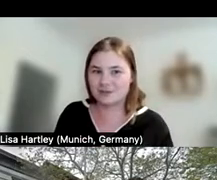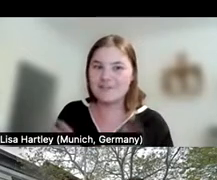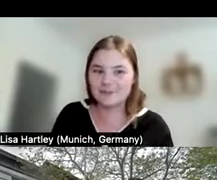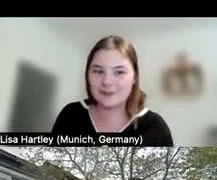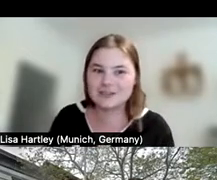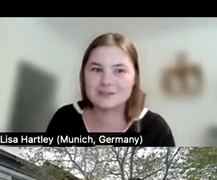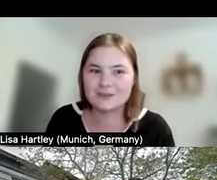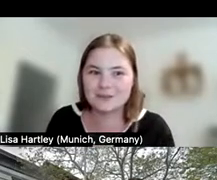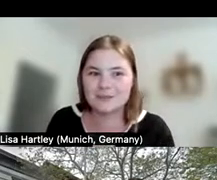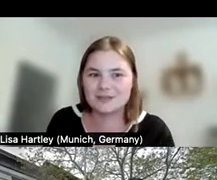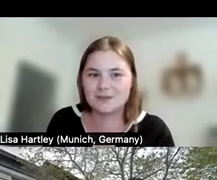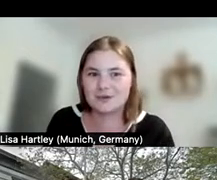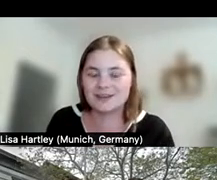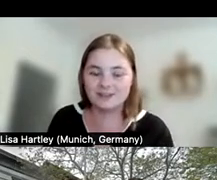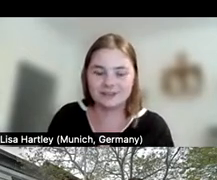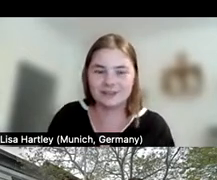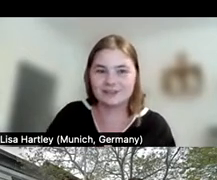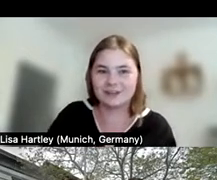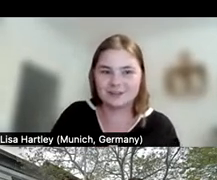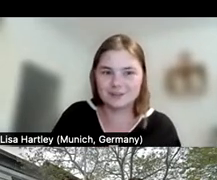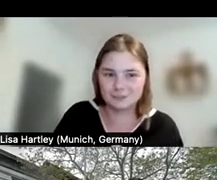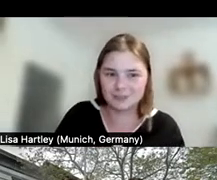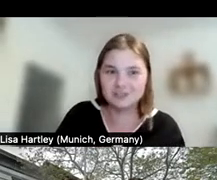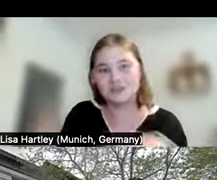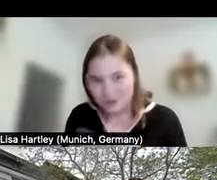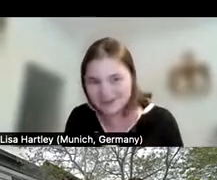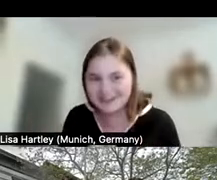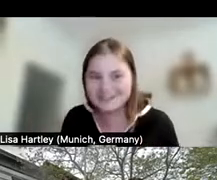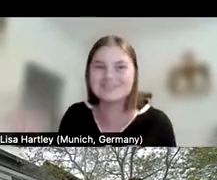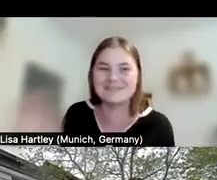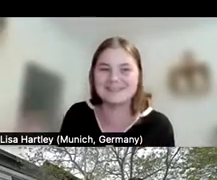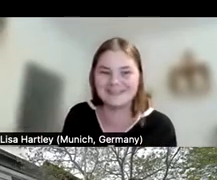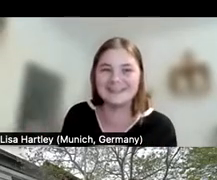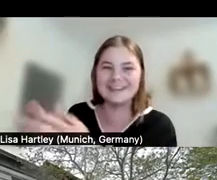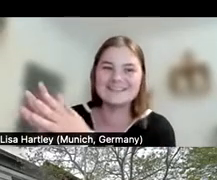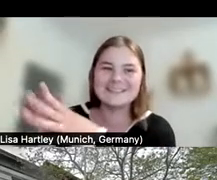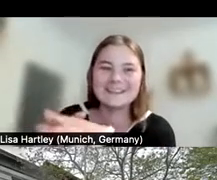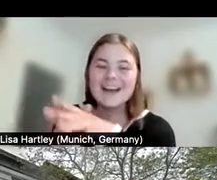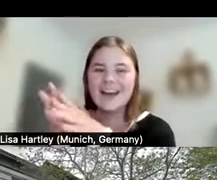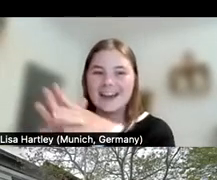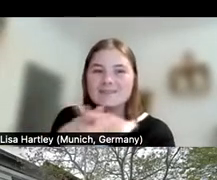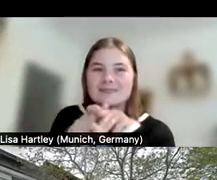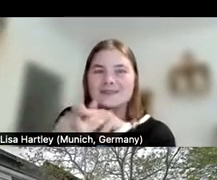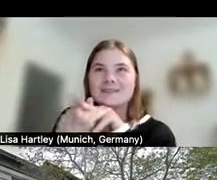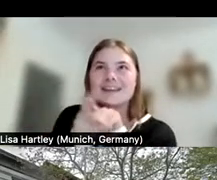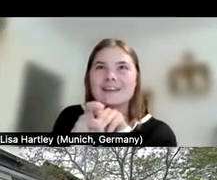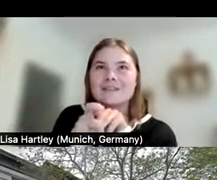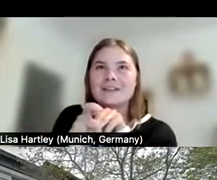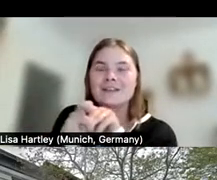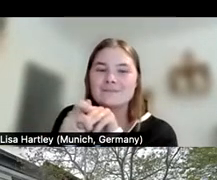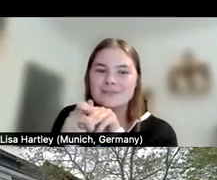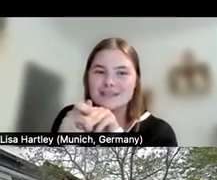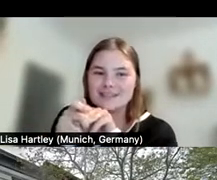children. Well, I'm interested about that because I'm working on infant directed speech in spoken language, but still. And I was wondering